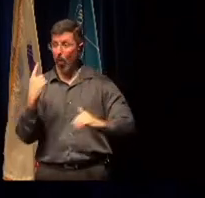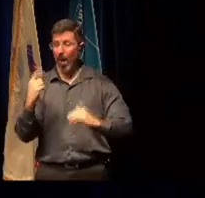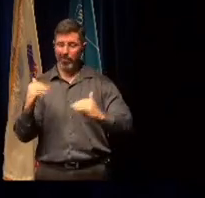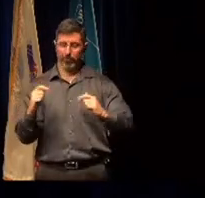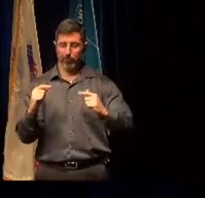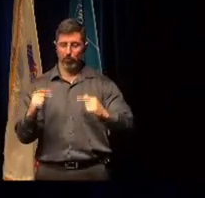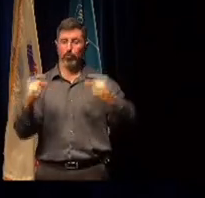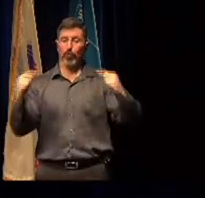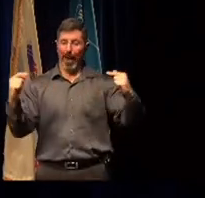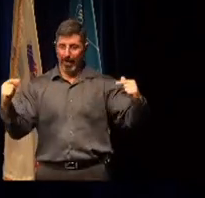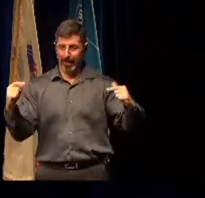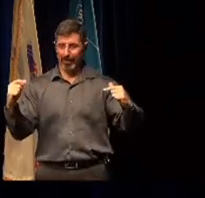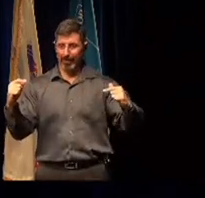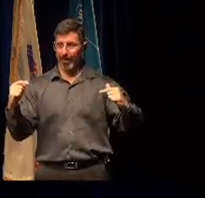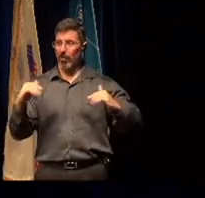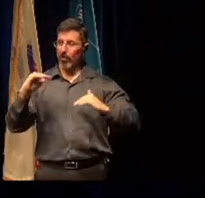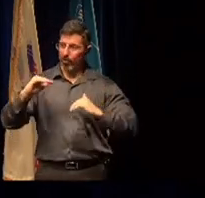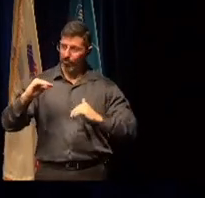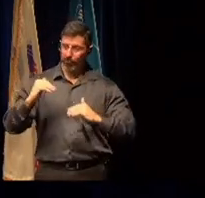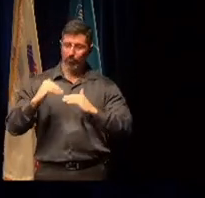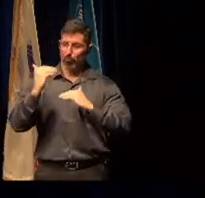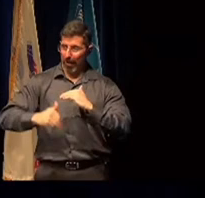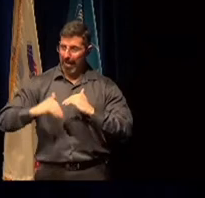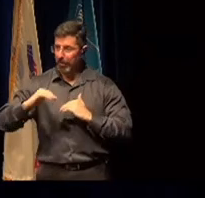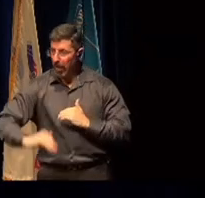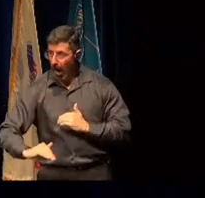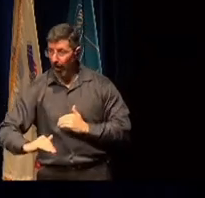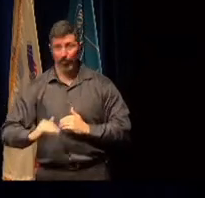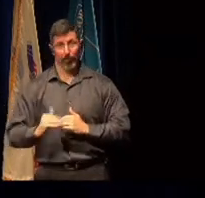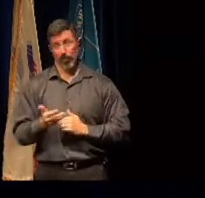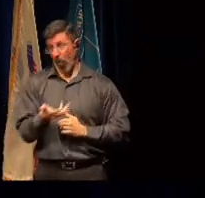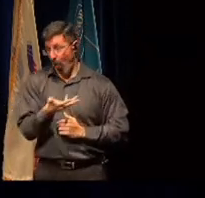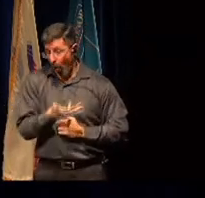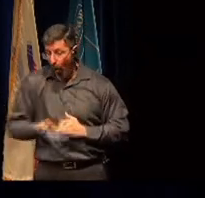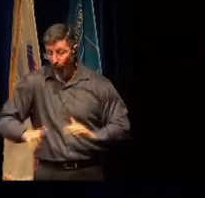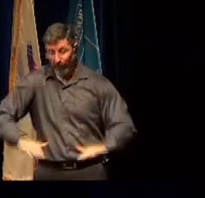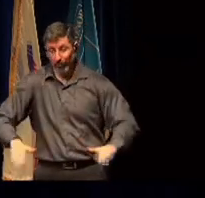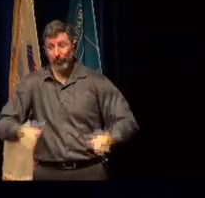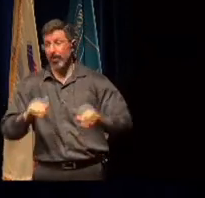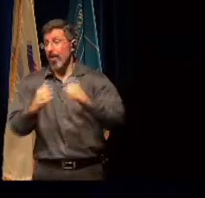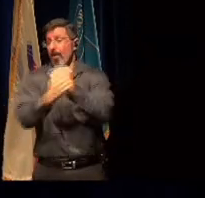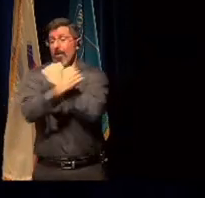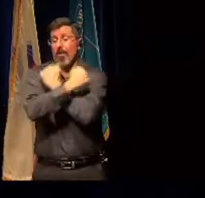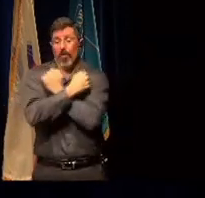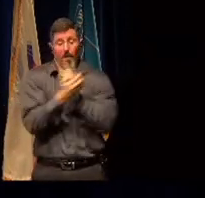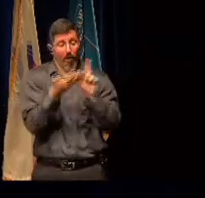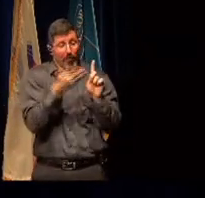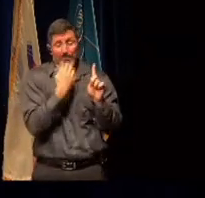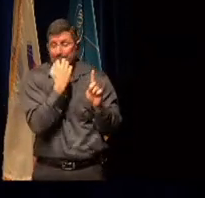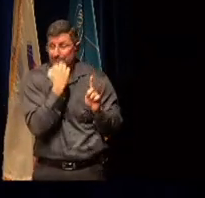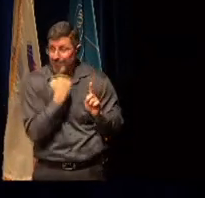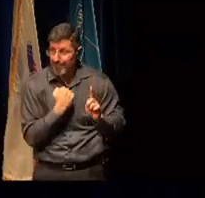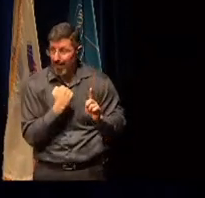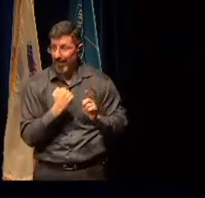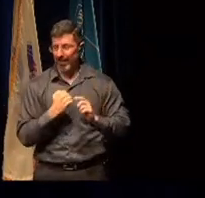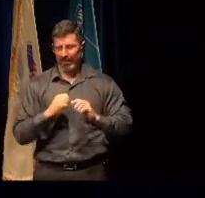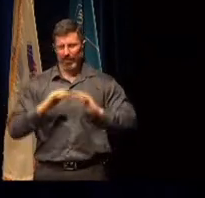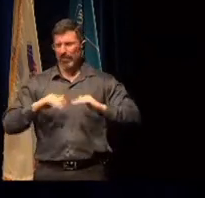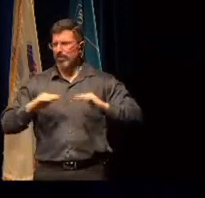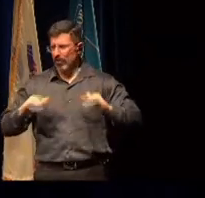great-grandchild, all of whom love him dearly. Their loving kids, Stephanie, along with her husband